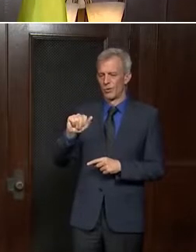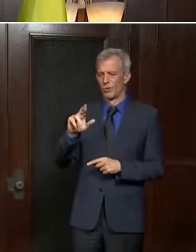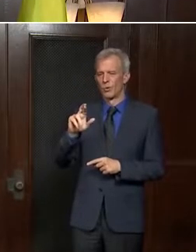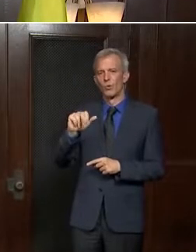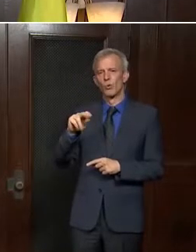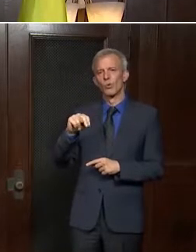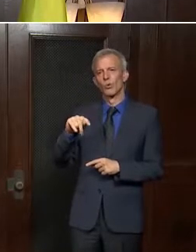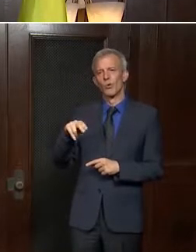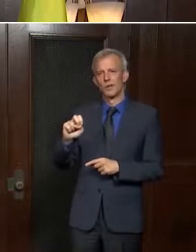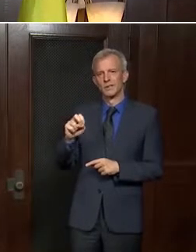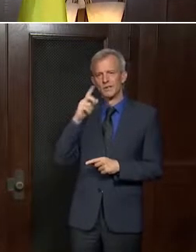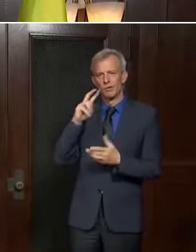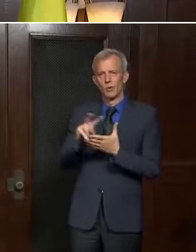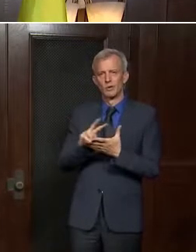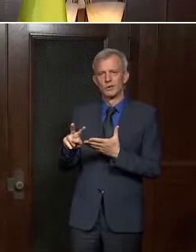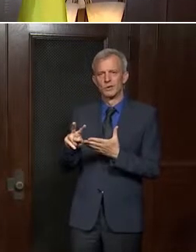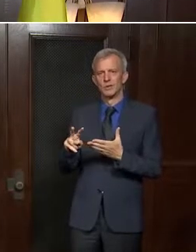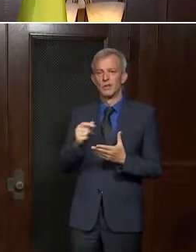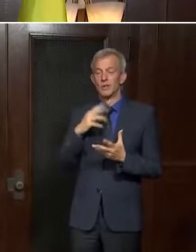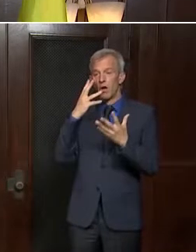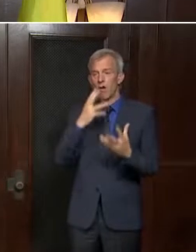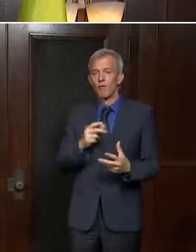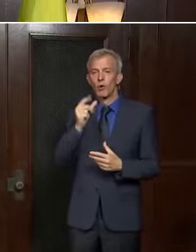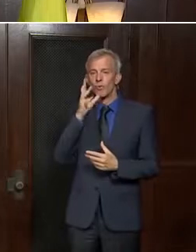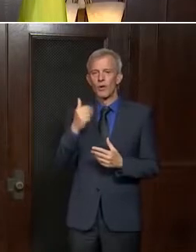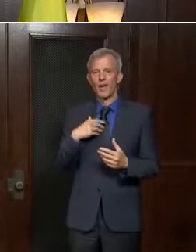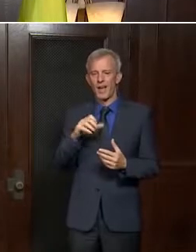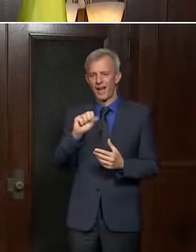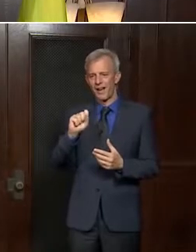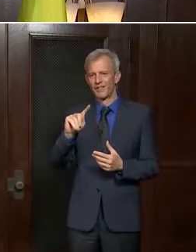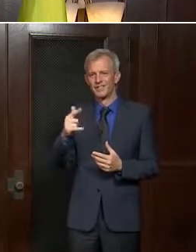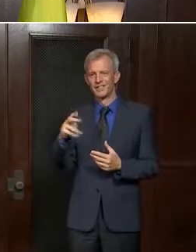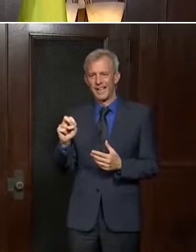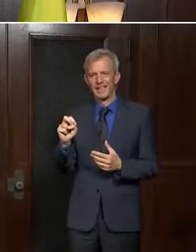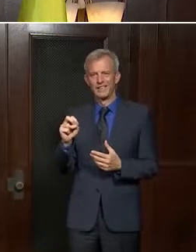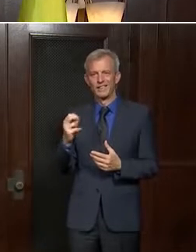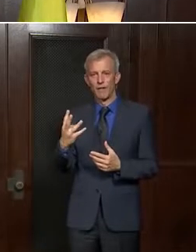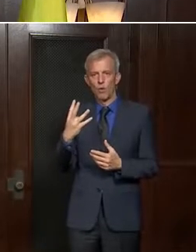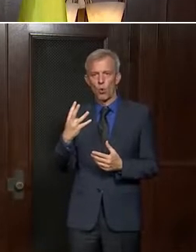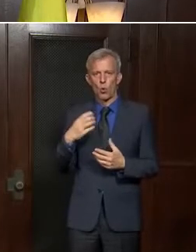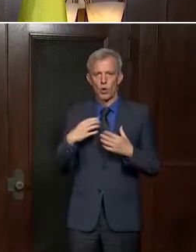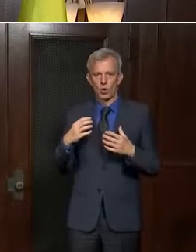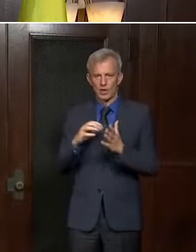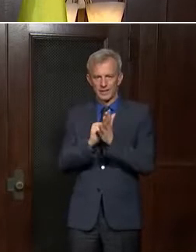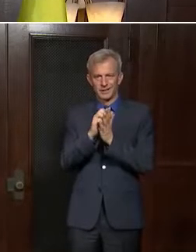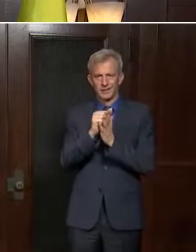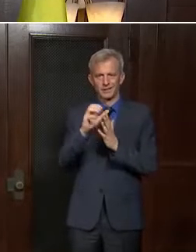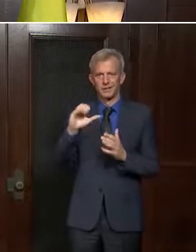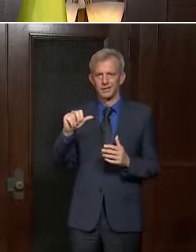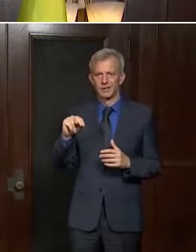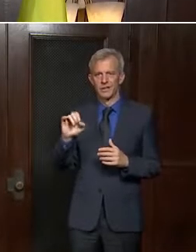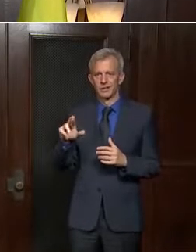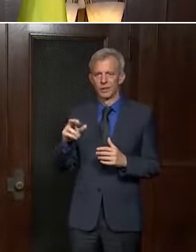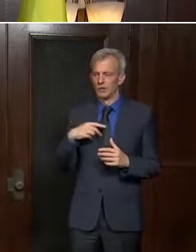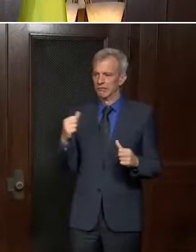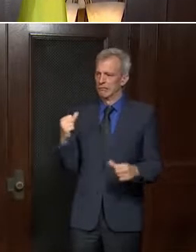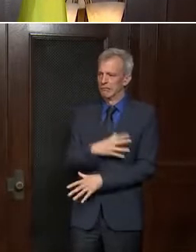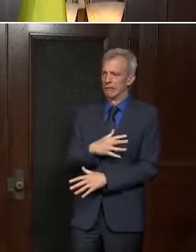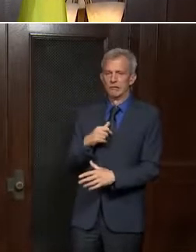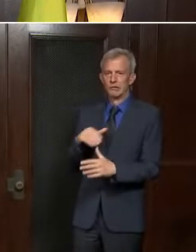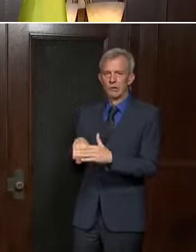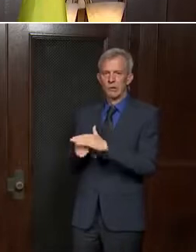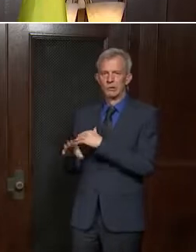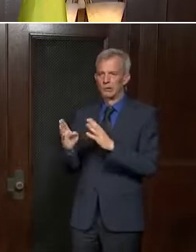problem is her mom has stage 4 cancer, and they live in the same house. So, she's terrified to go in the house and feels she